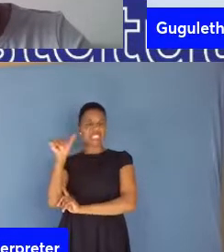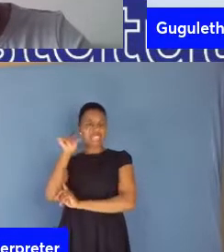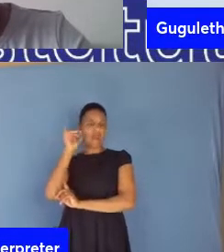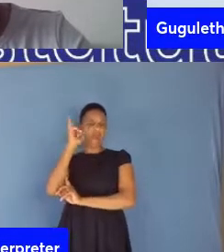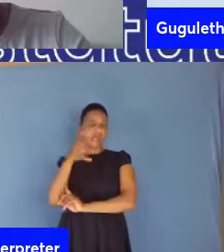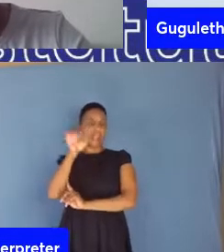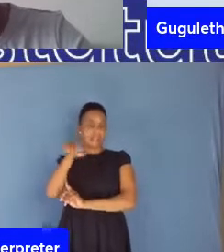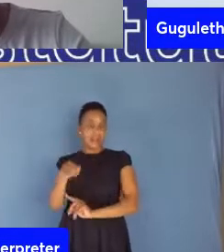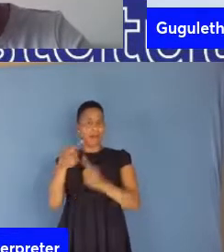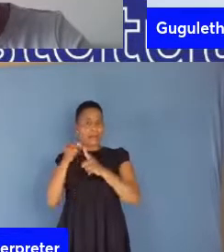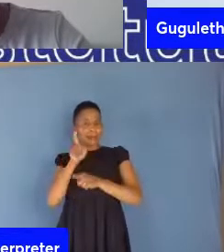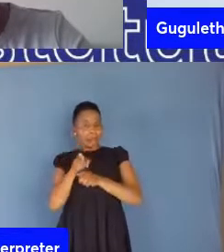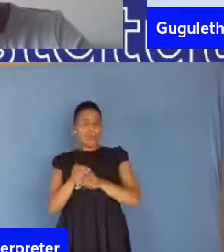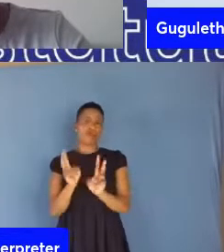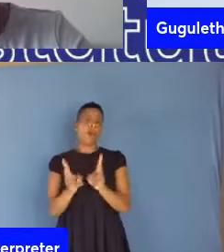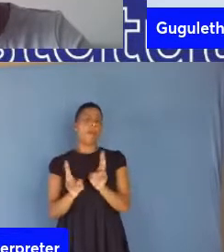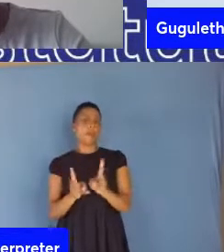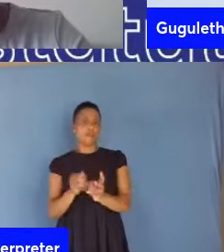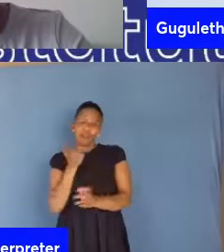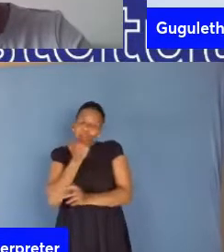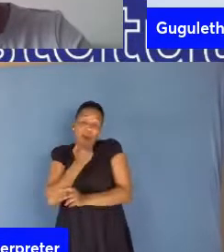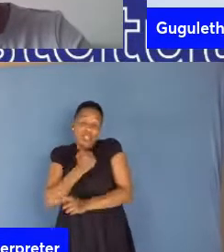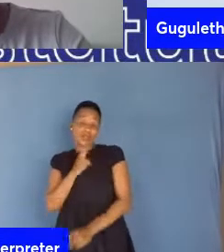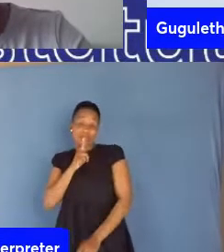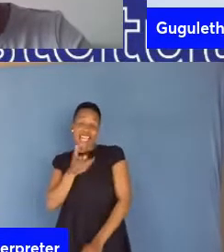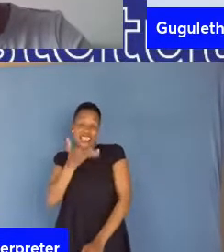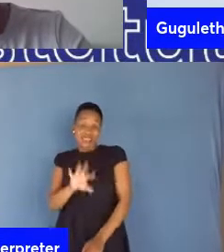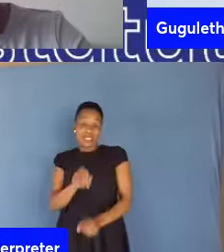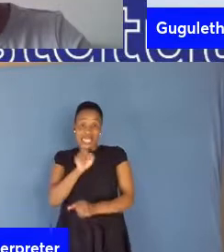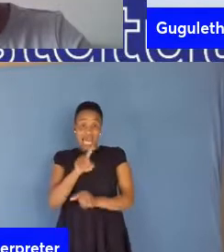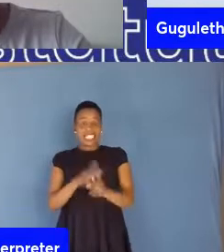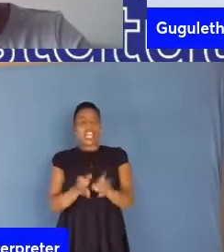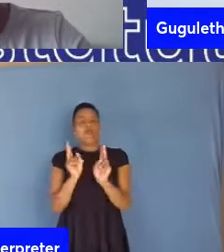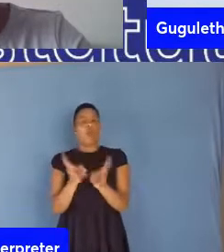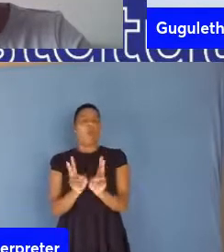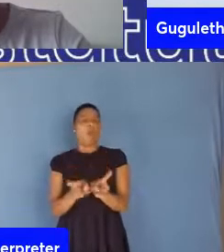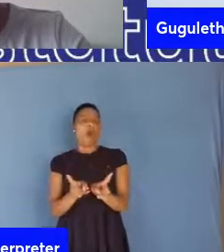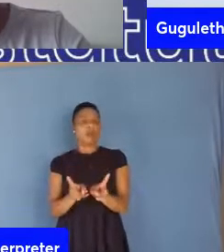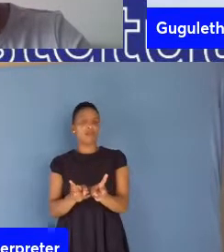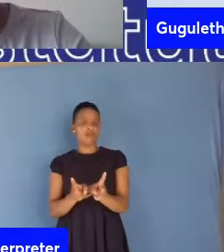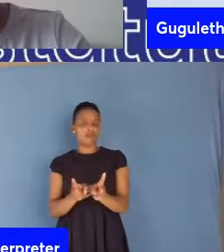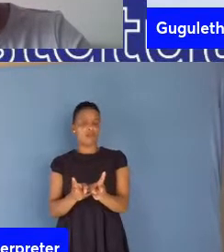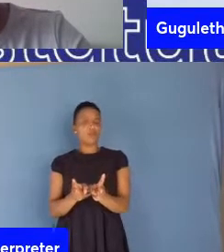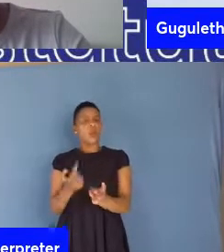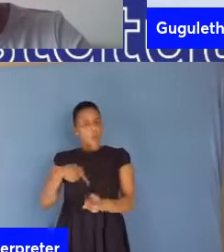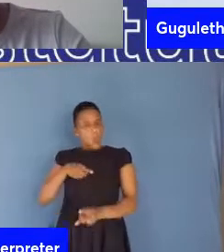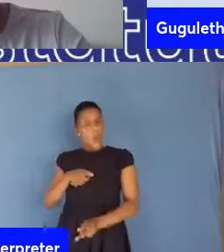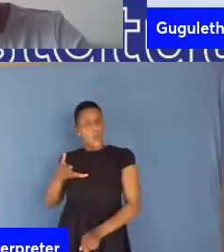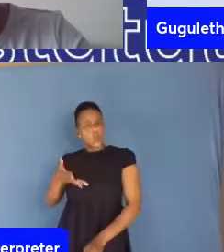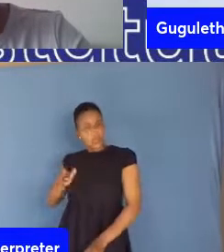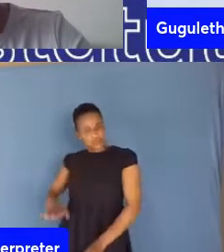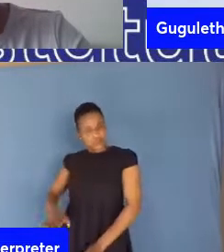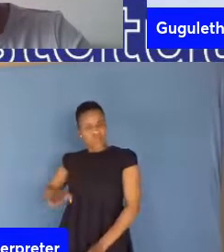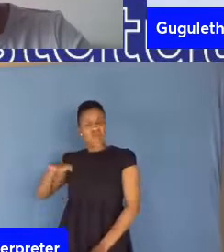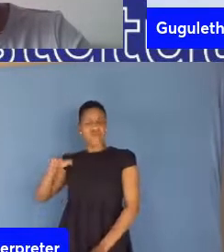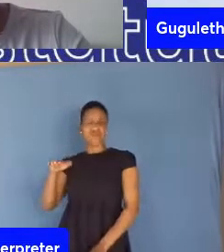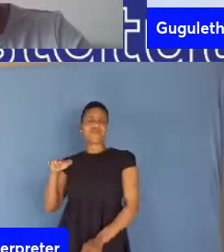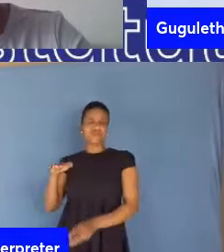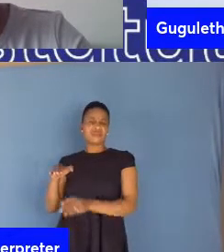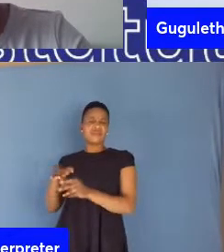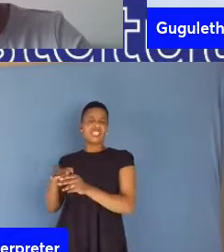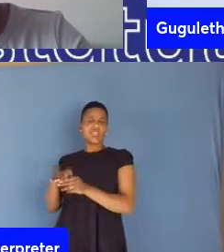norm. I'm sorry to tell you that is the norm. That is how rape culture